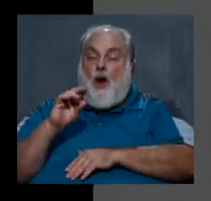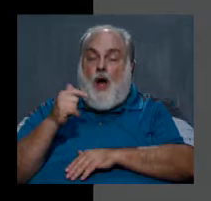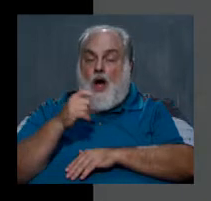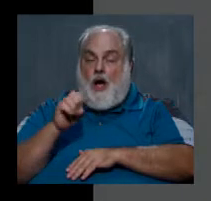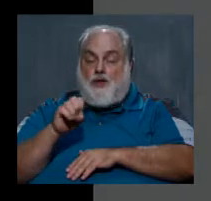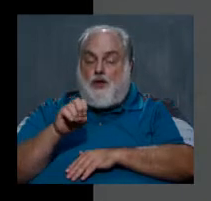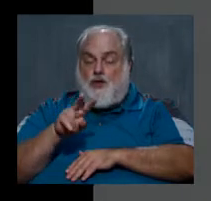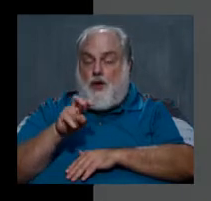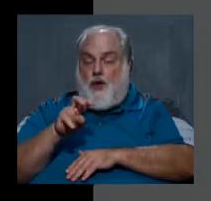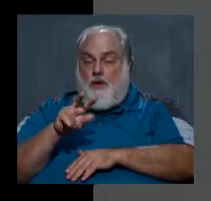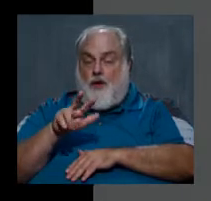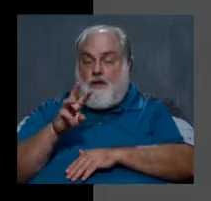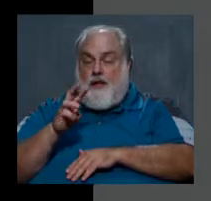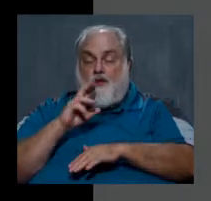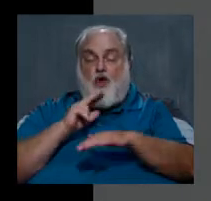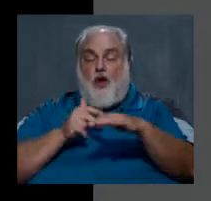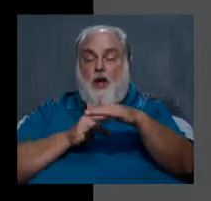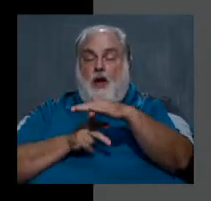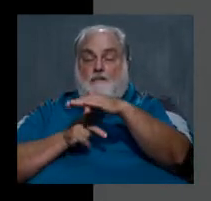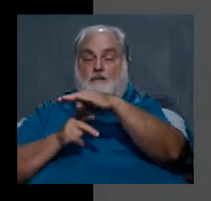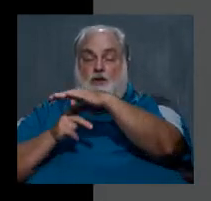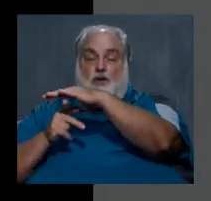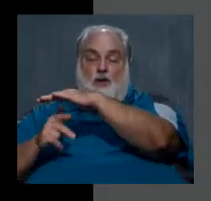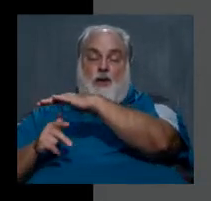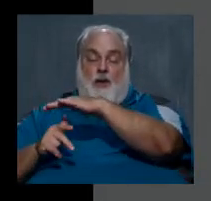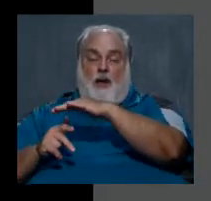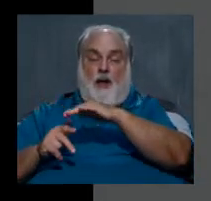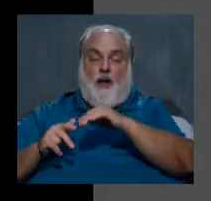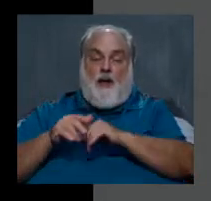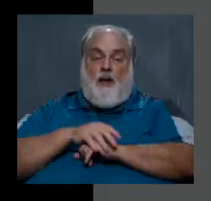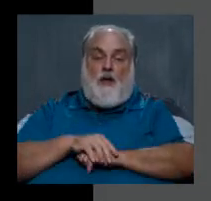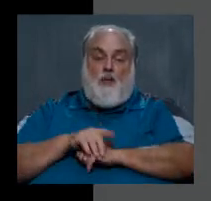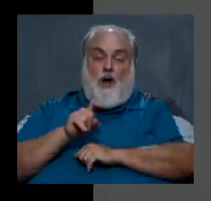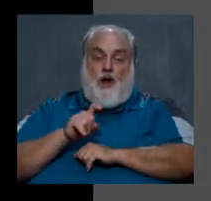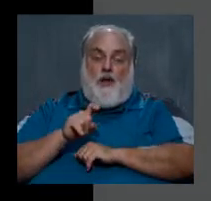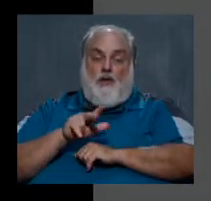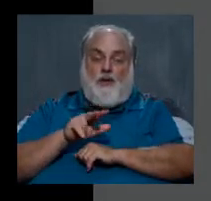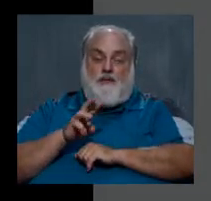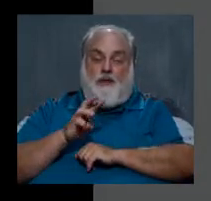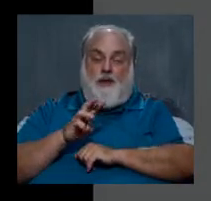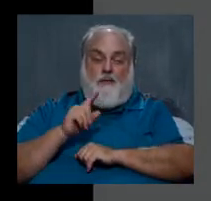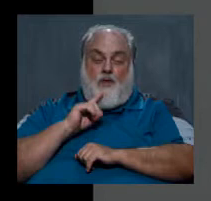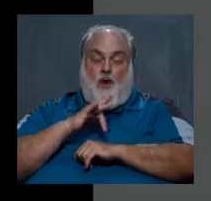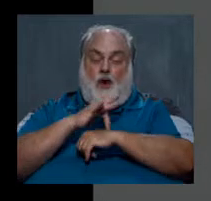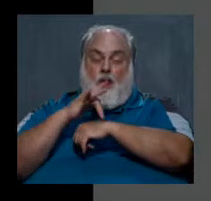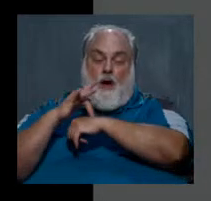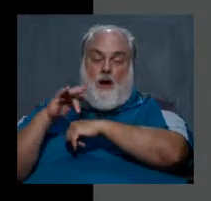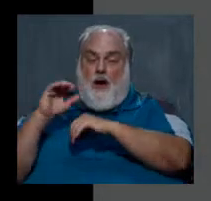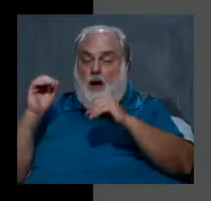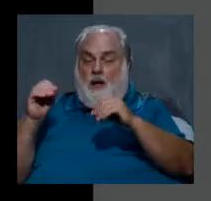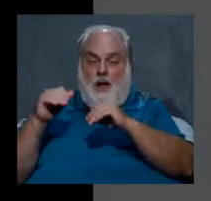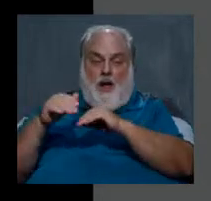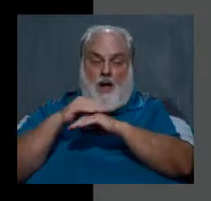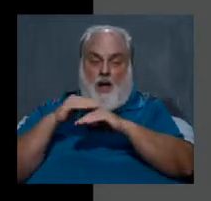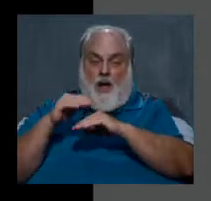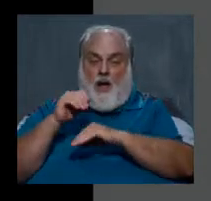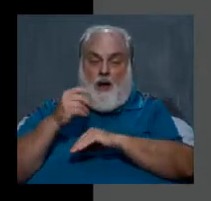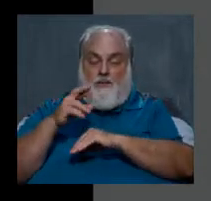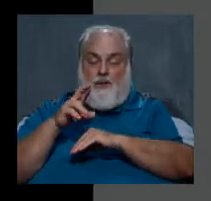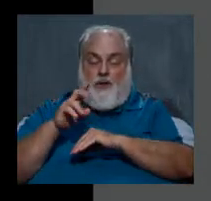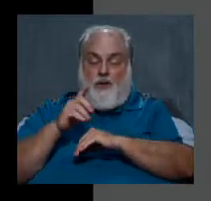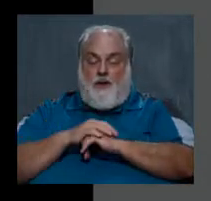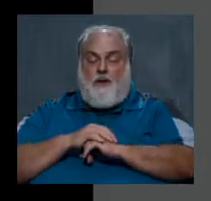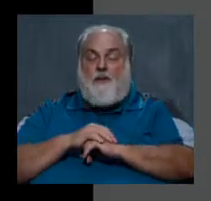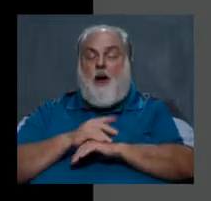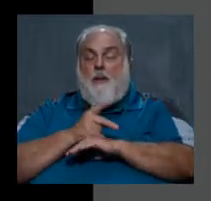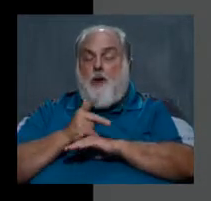structures, and 178 open spaces or uncovered spaces. Based on the typical ordinance requirement for